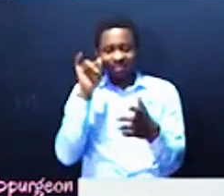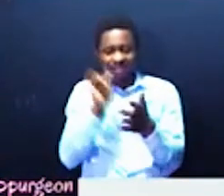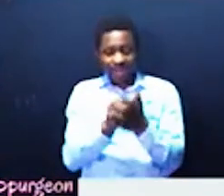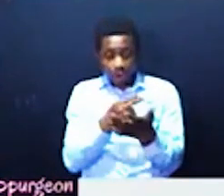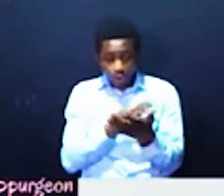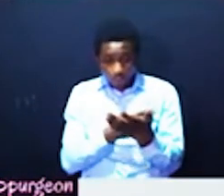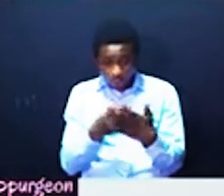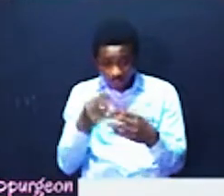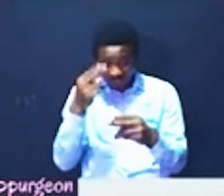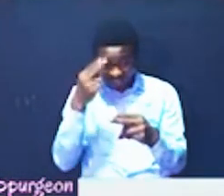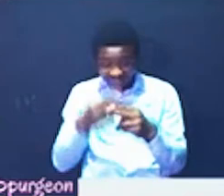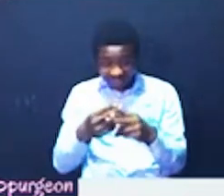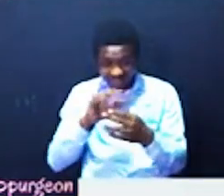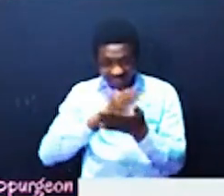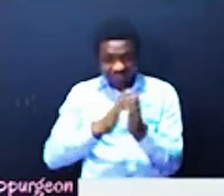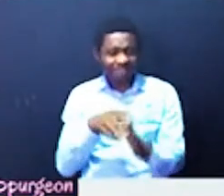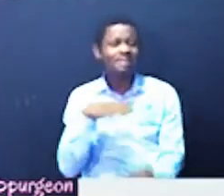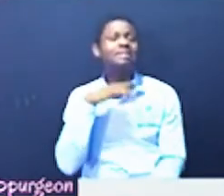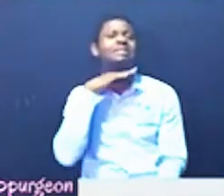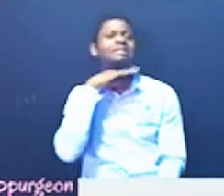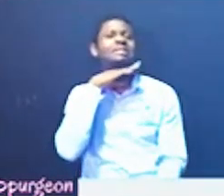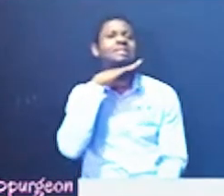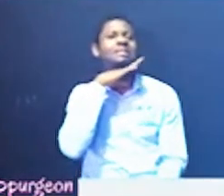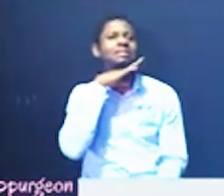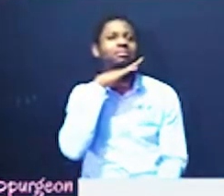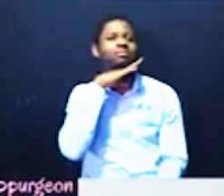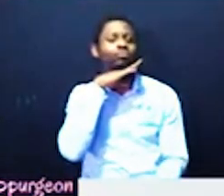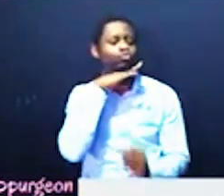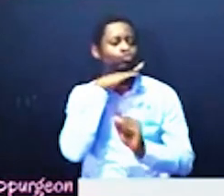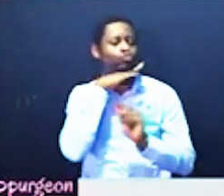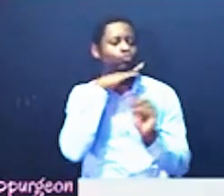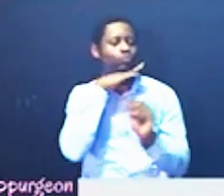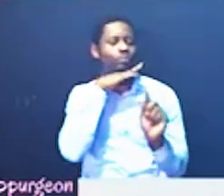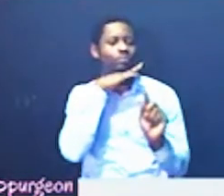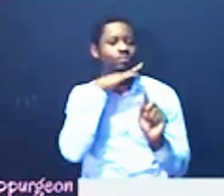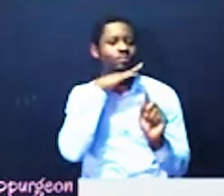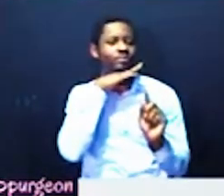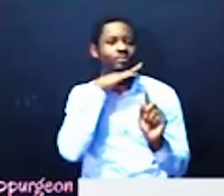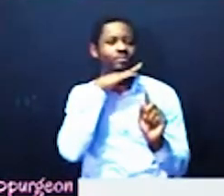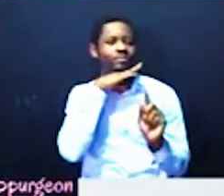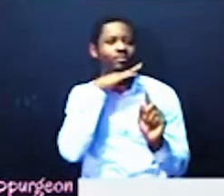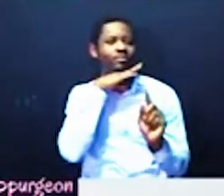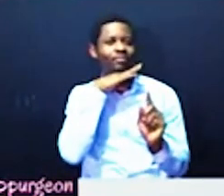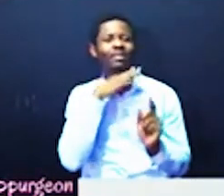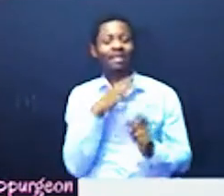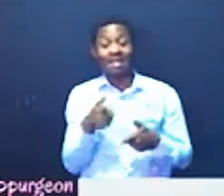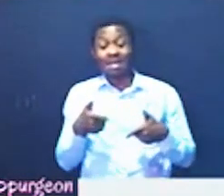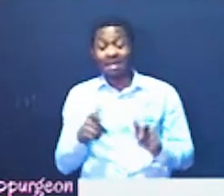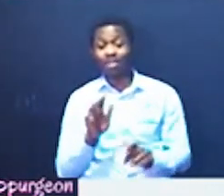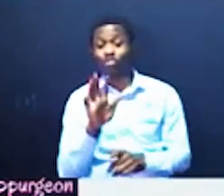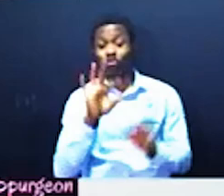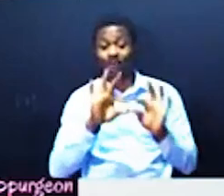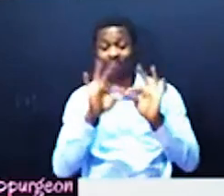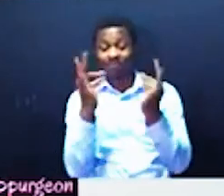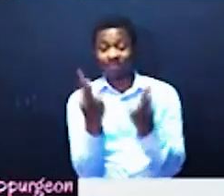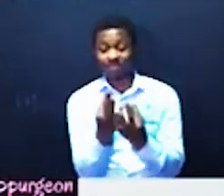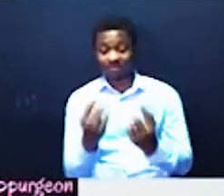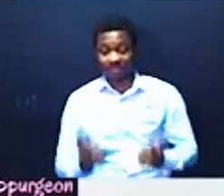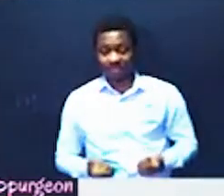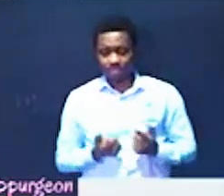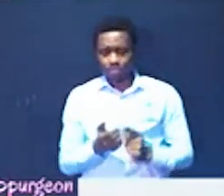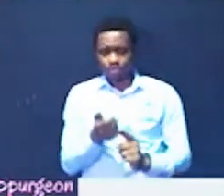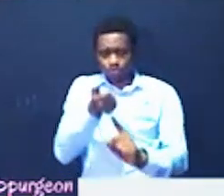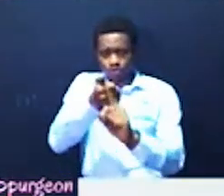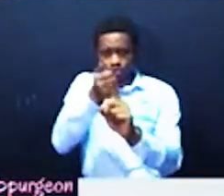Mumma edia wade apto mono engufi. Let your family life, your